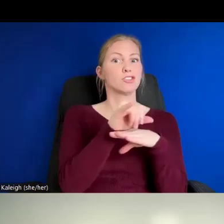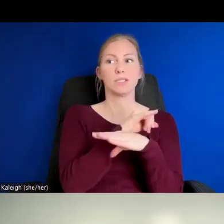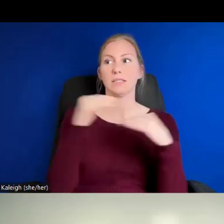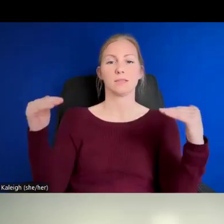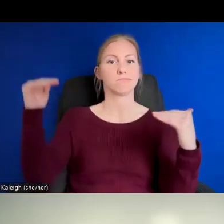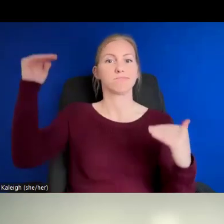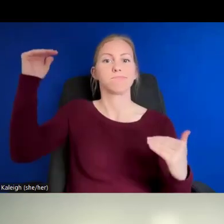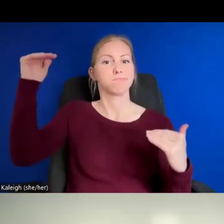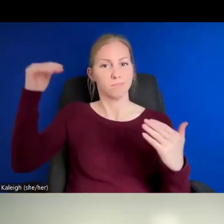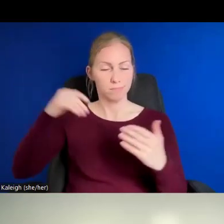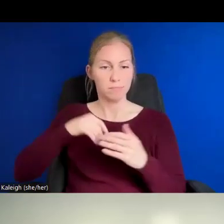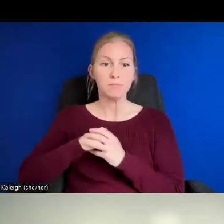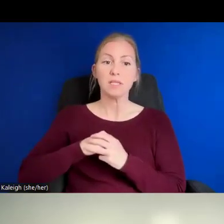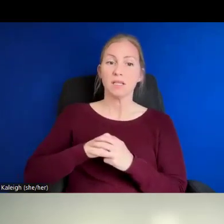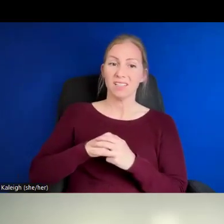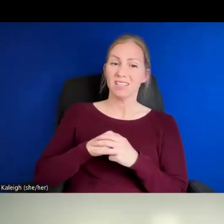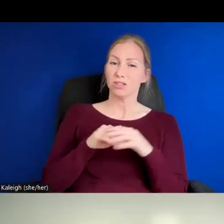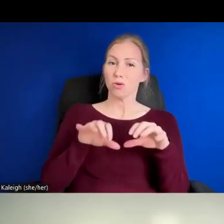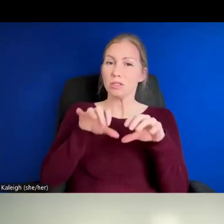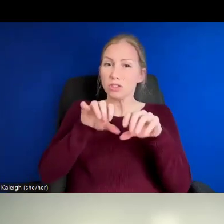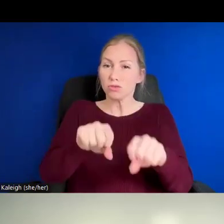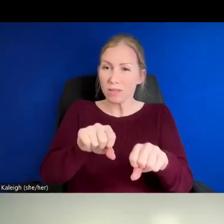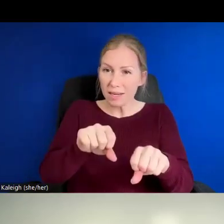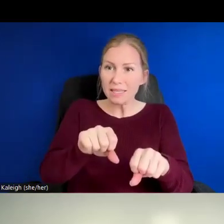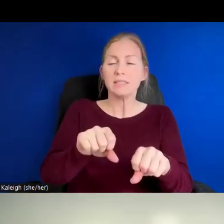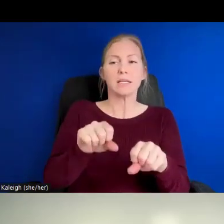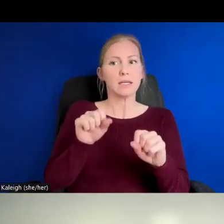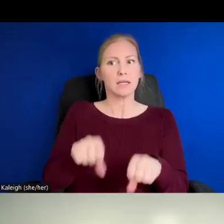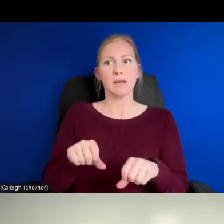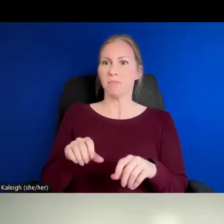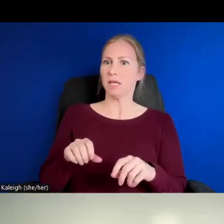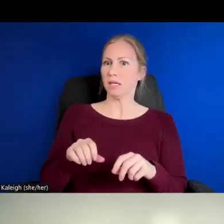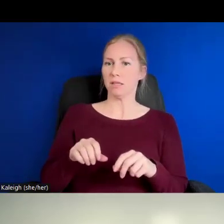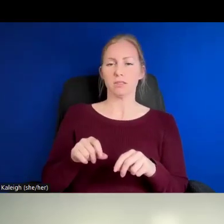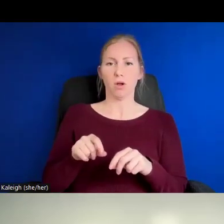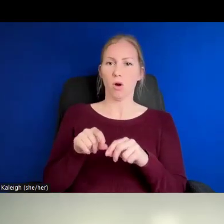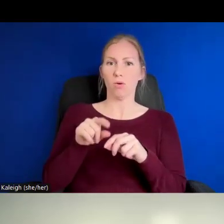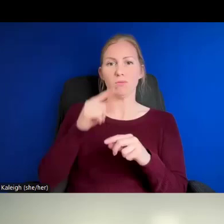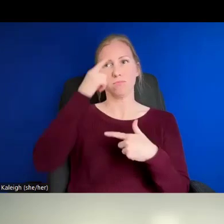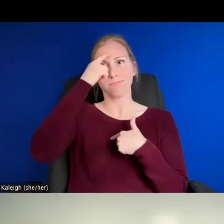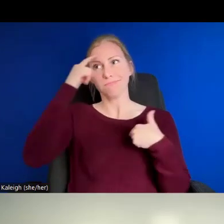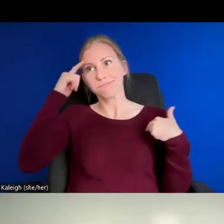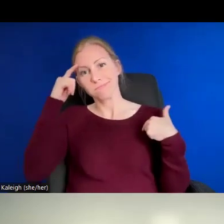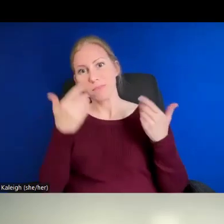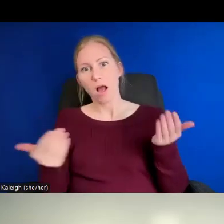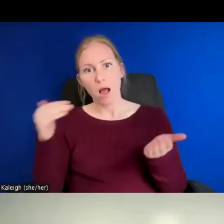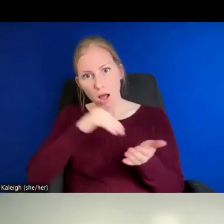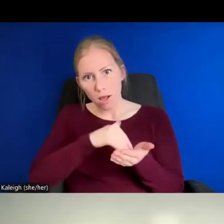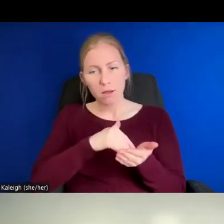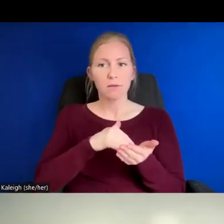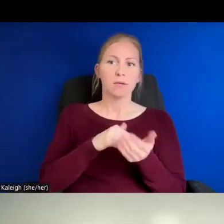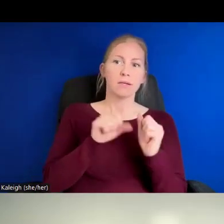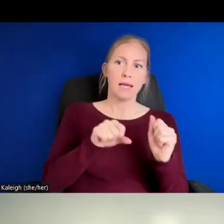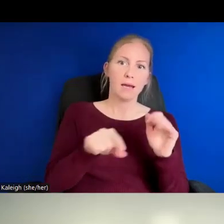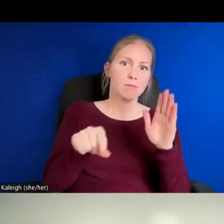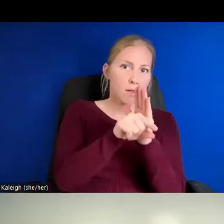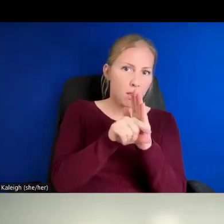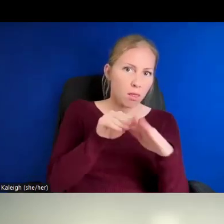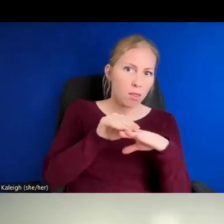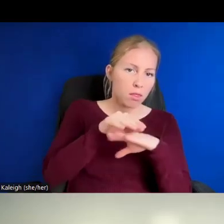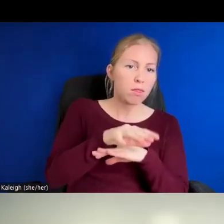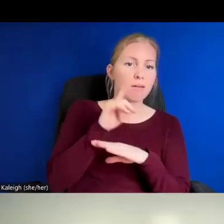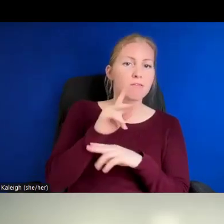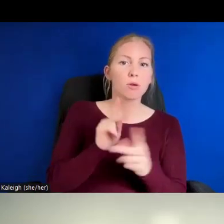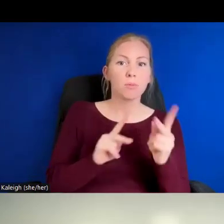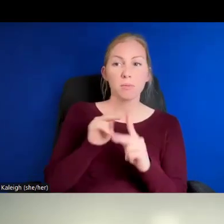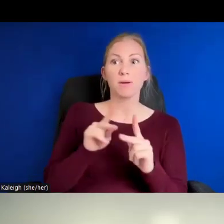obvious reasons, can be harmful and often re-traumatizing for people, especially individuals who have